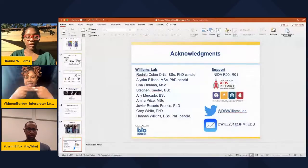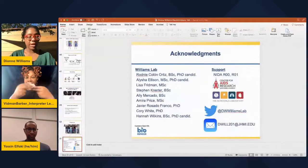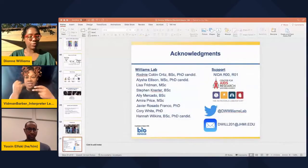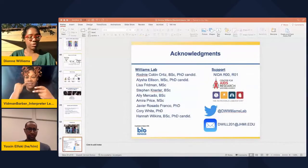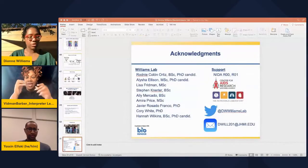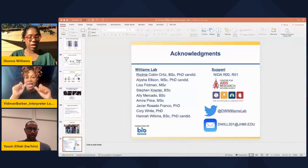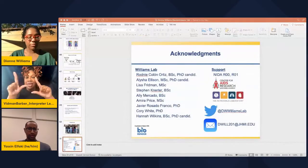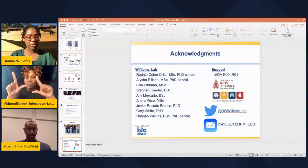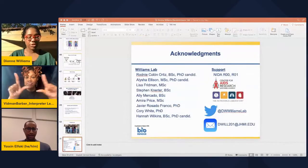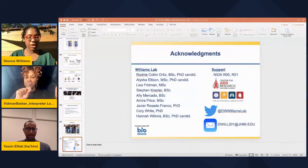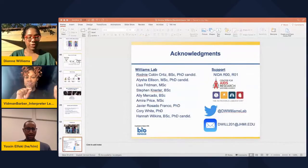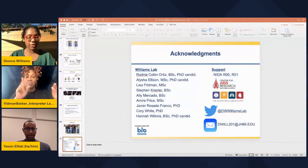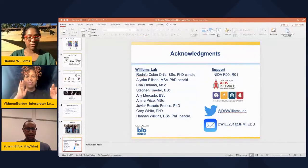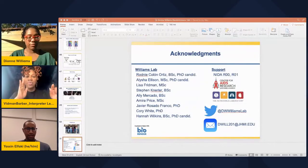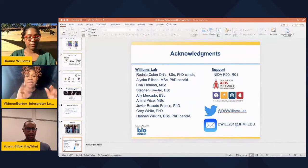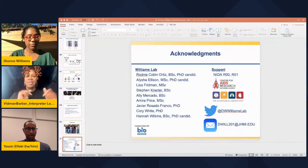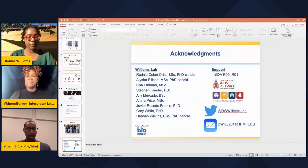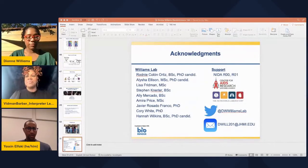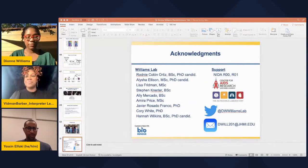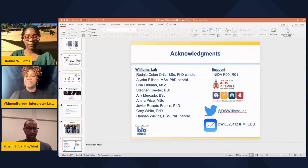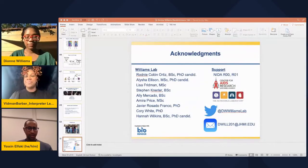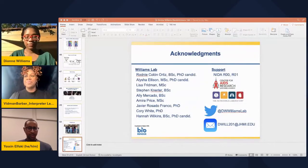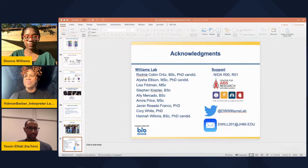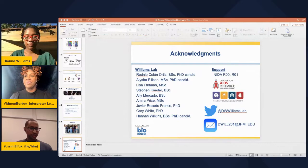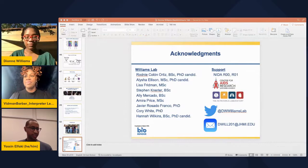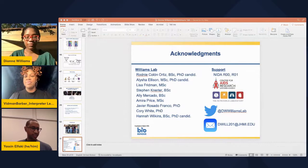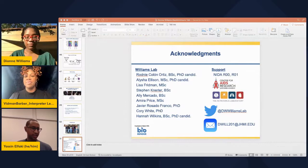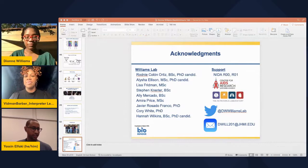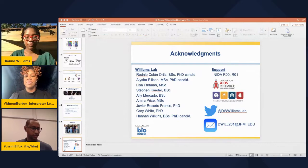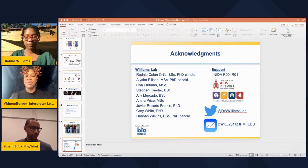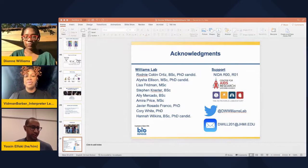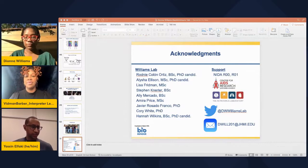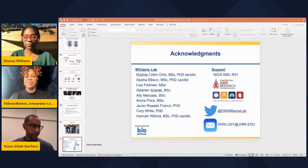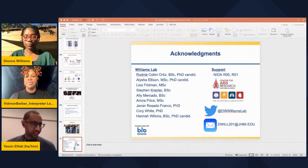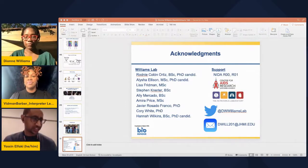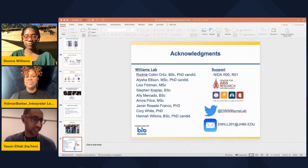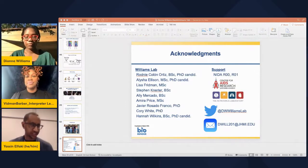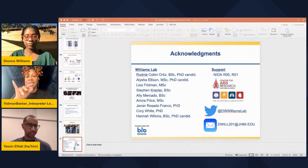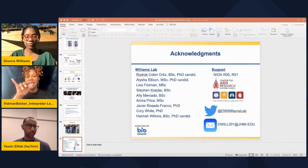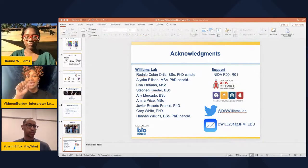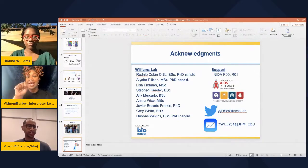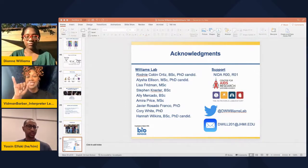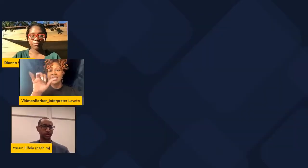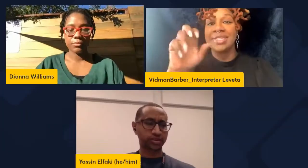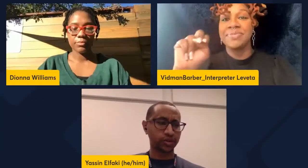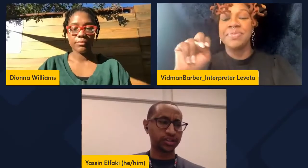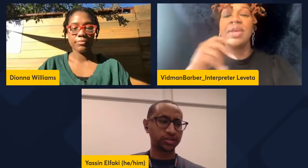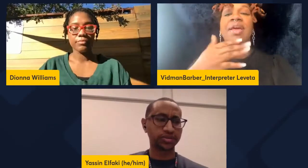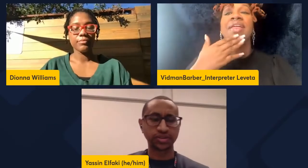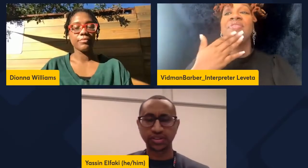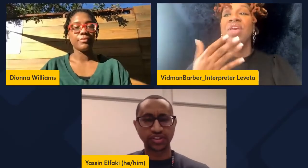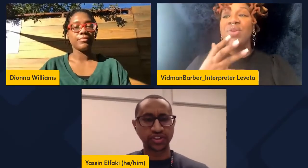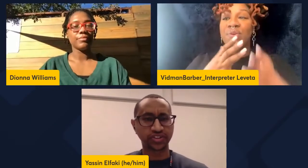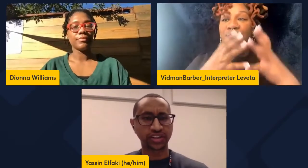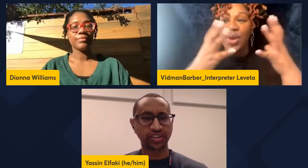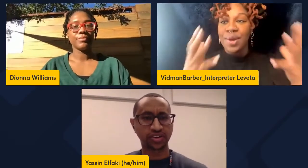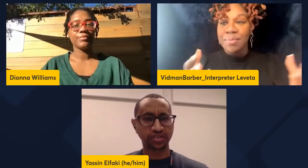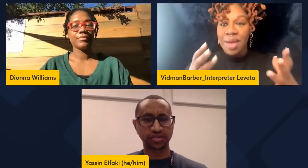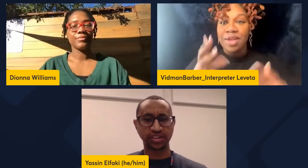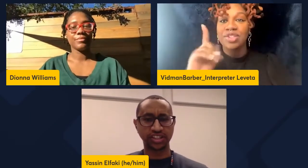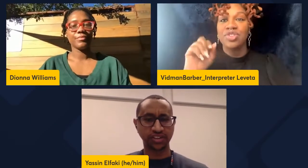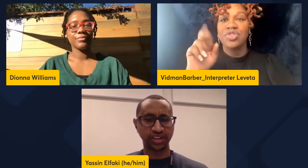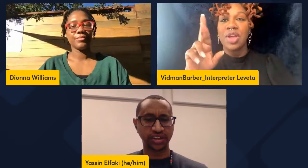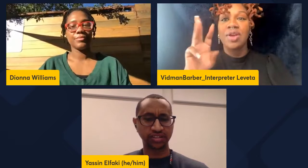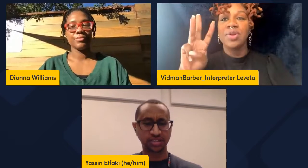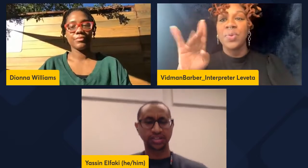And I will stop sharing. Thank you very much, Dr. Williams, with such a great